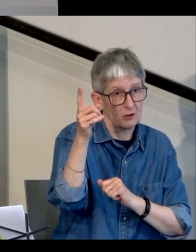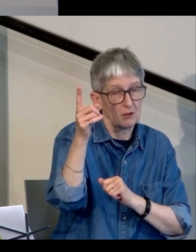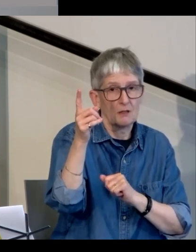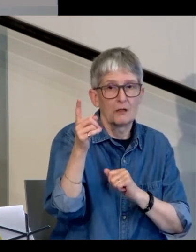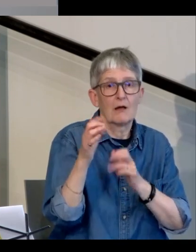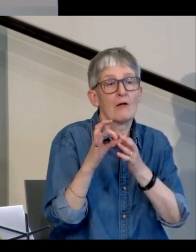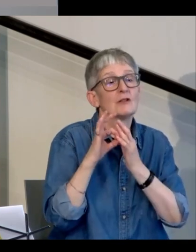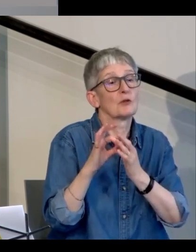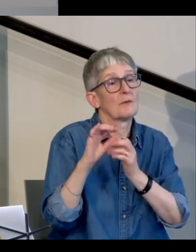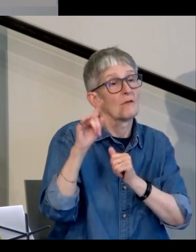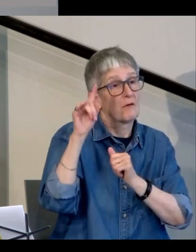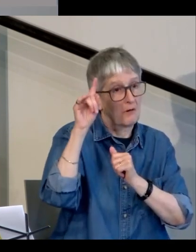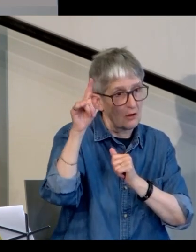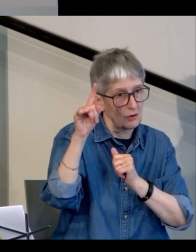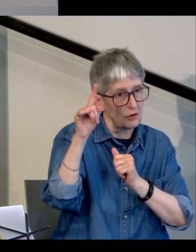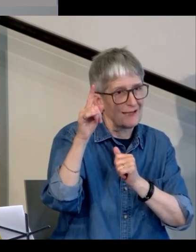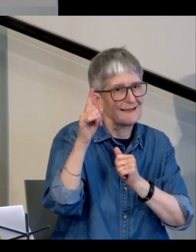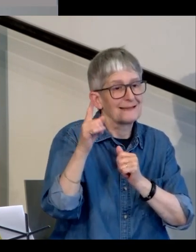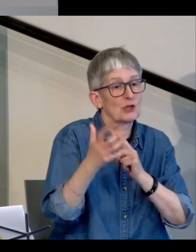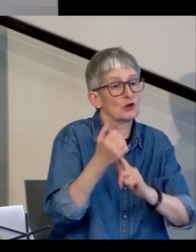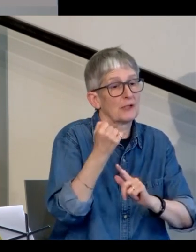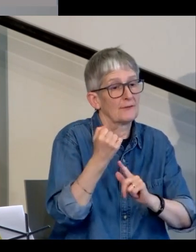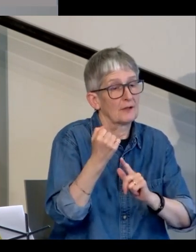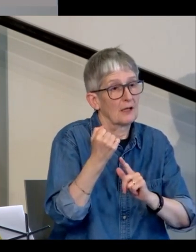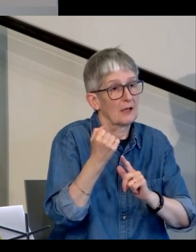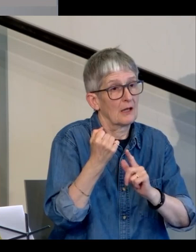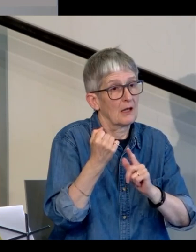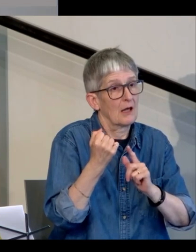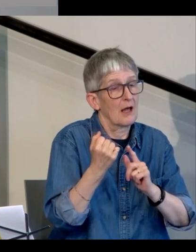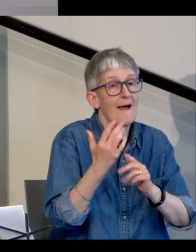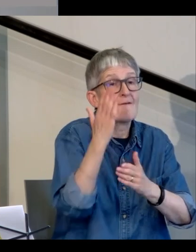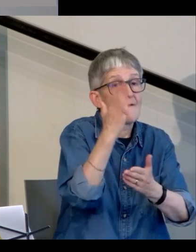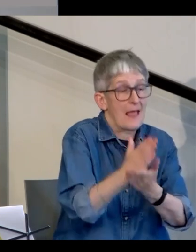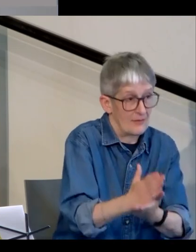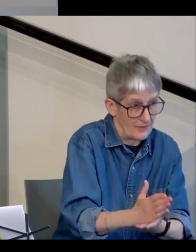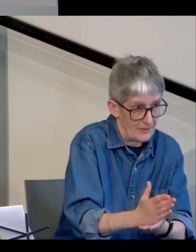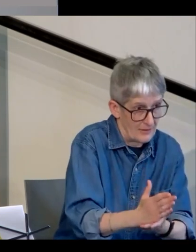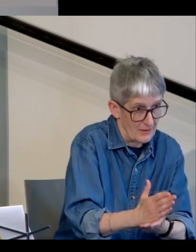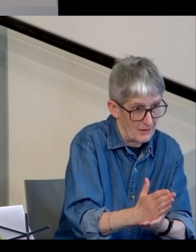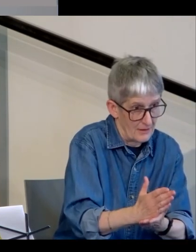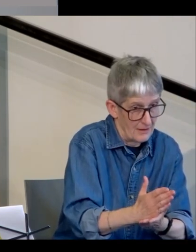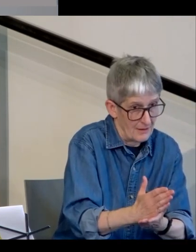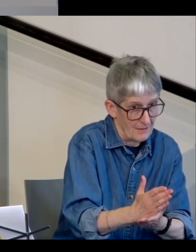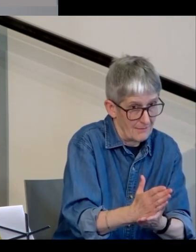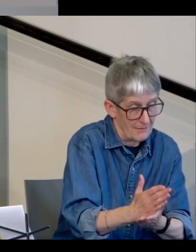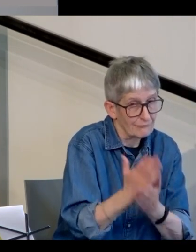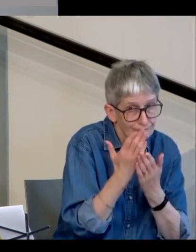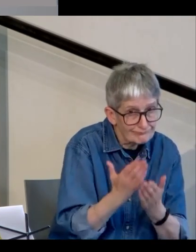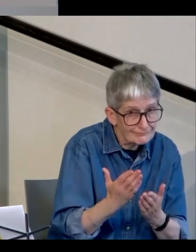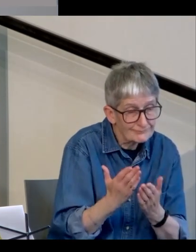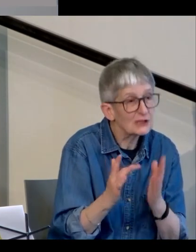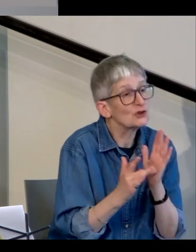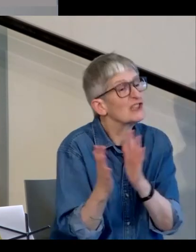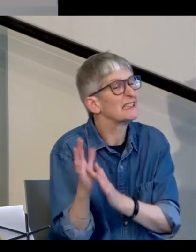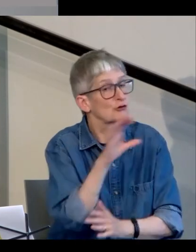Relationship with the Father is solely achieved when we take a step of faith and humbly acknowledge that